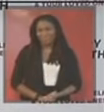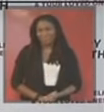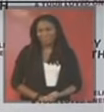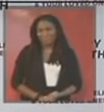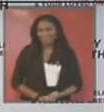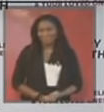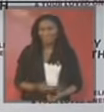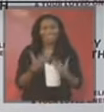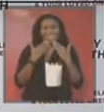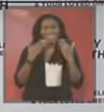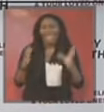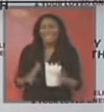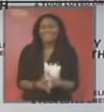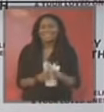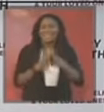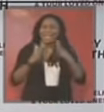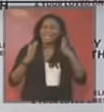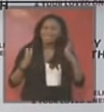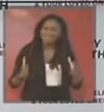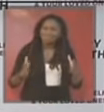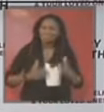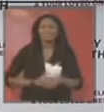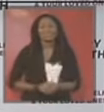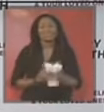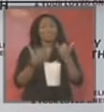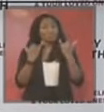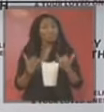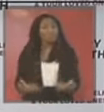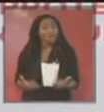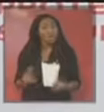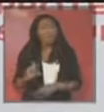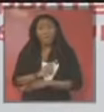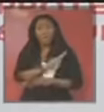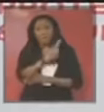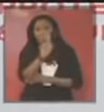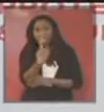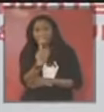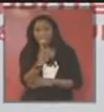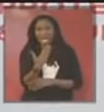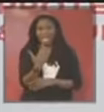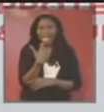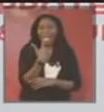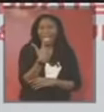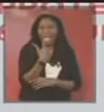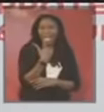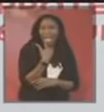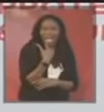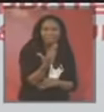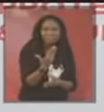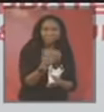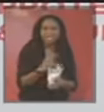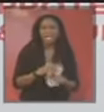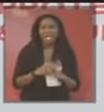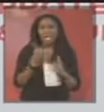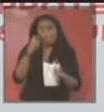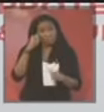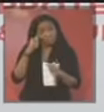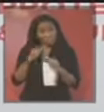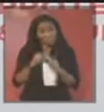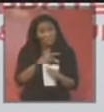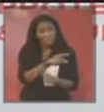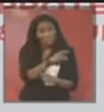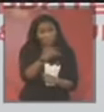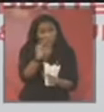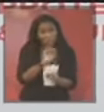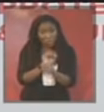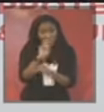Thank you very much, Professor Simeon. And we go into our question and answer segment at this point. A reminder to media